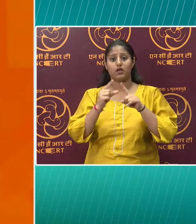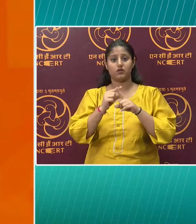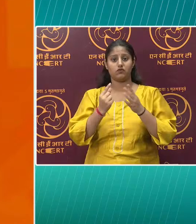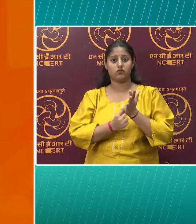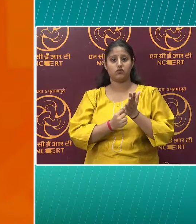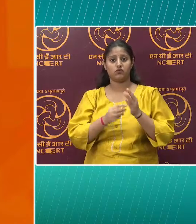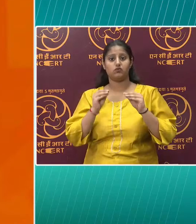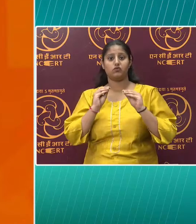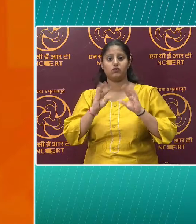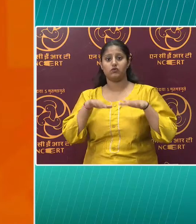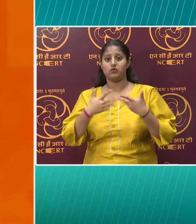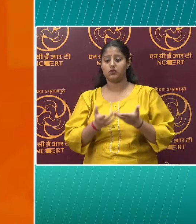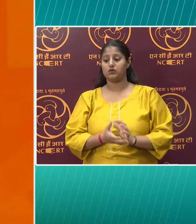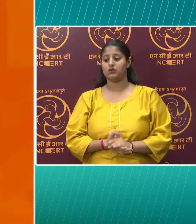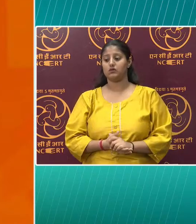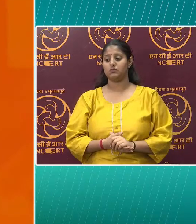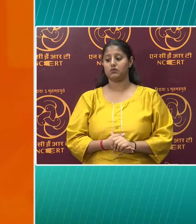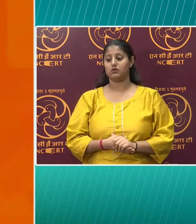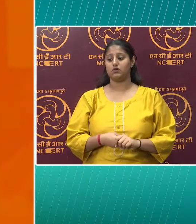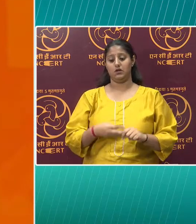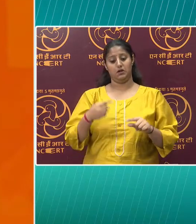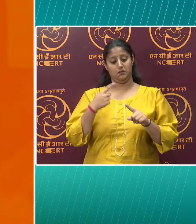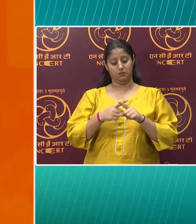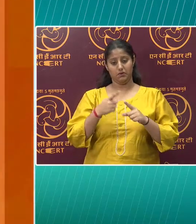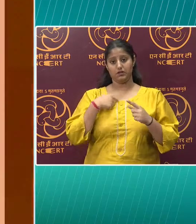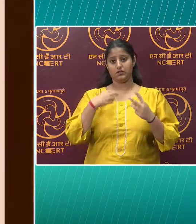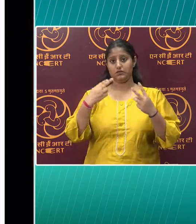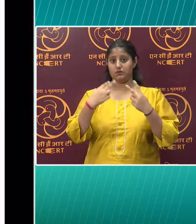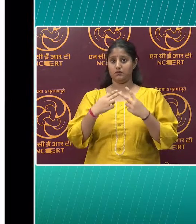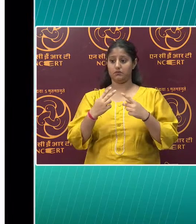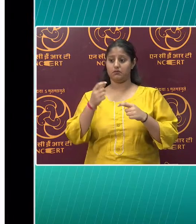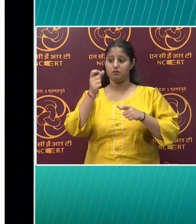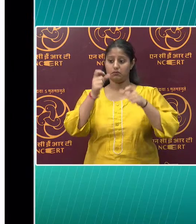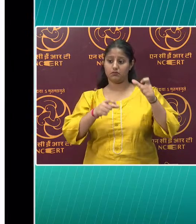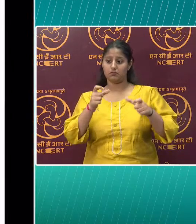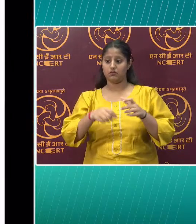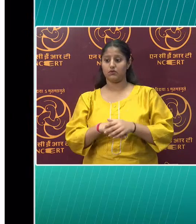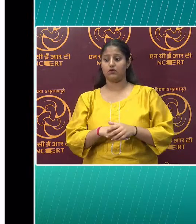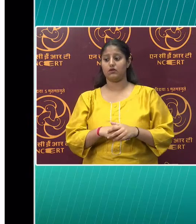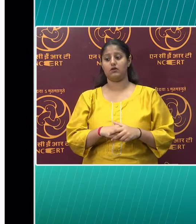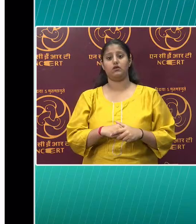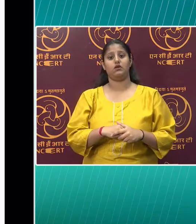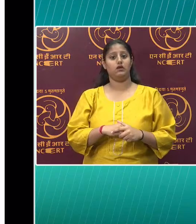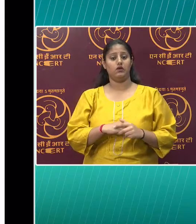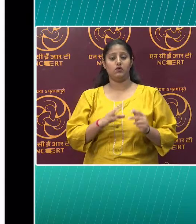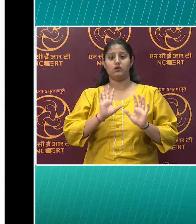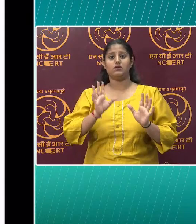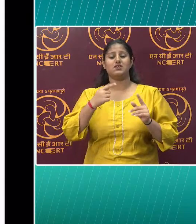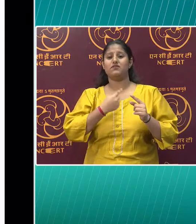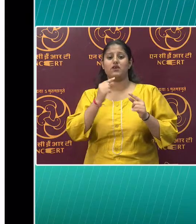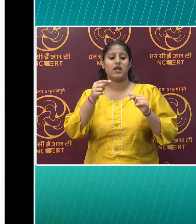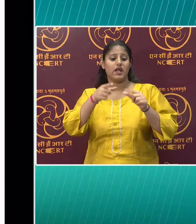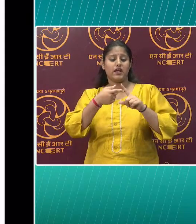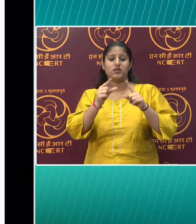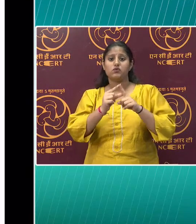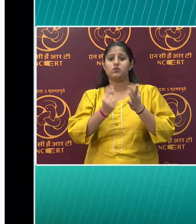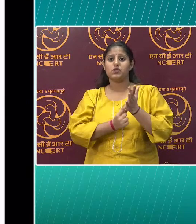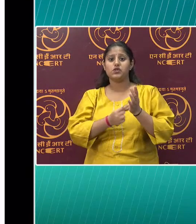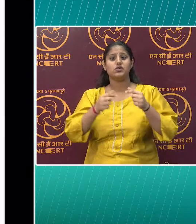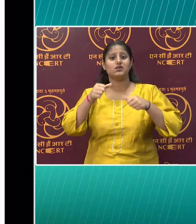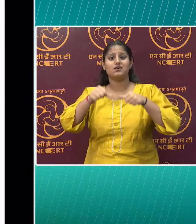education with the skilling and also see that it transforms not only the education system but the world of